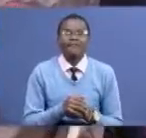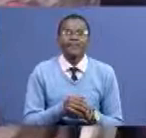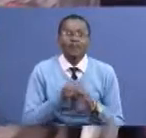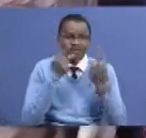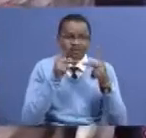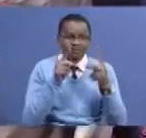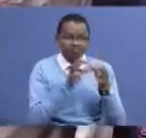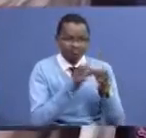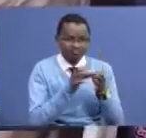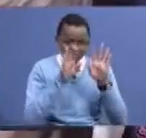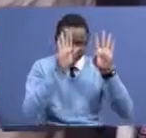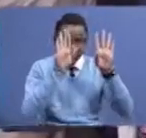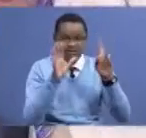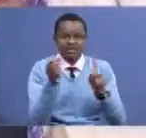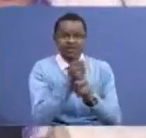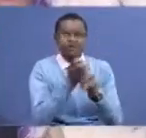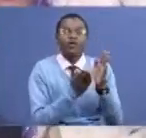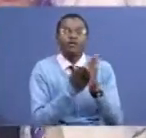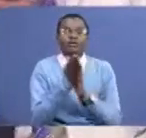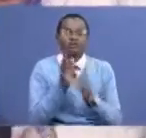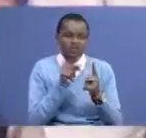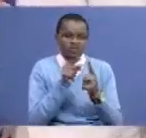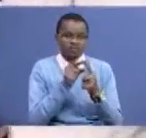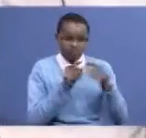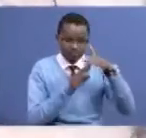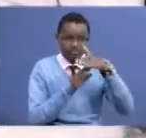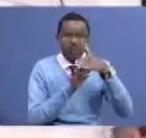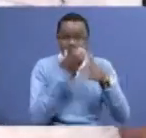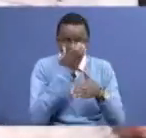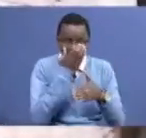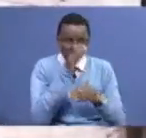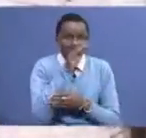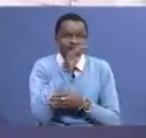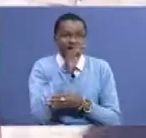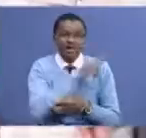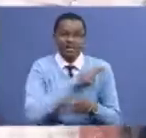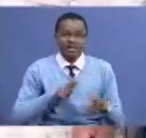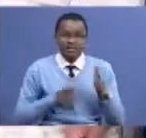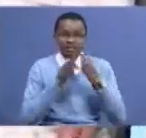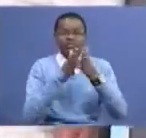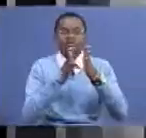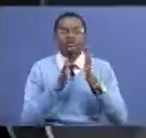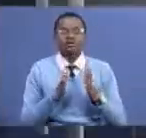Peace and cohesion key in achieving development goals, Deputy President Ruto urges religious